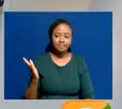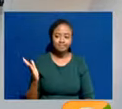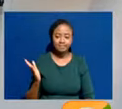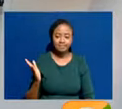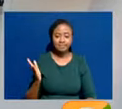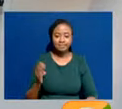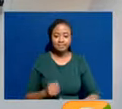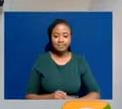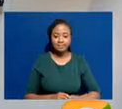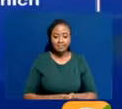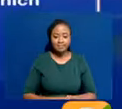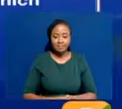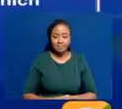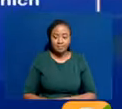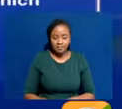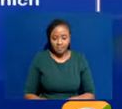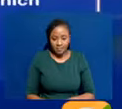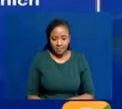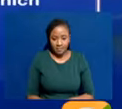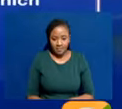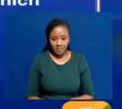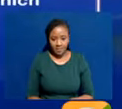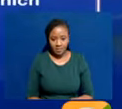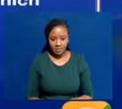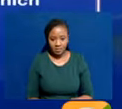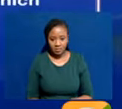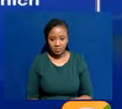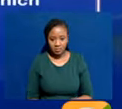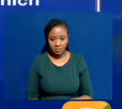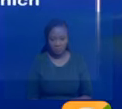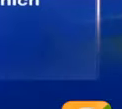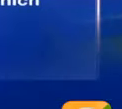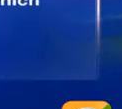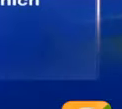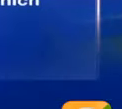Elia Tyner says, kindly ask the governor what is happening to